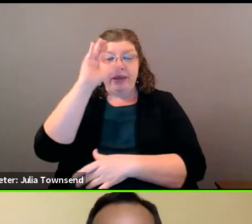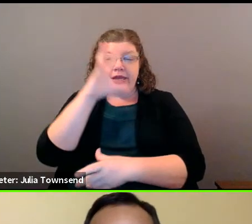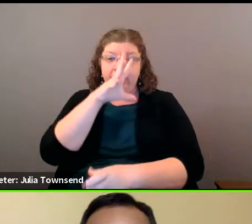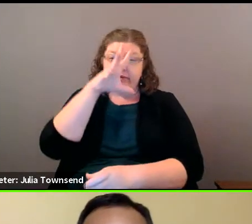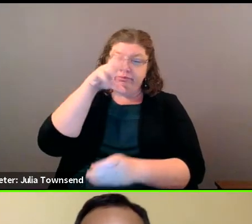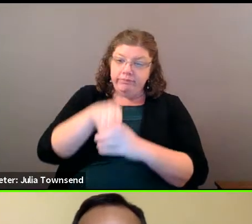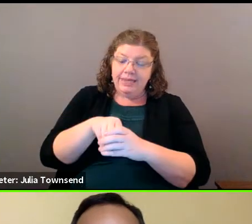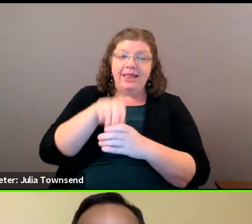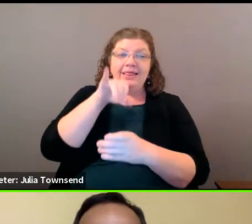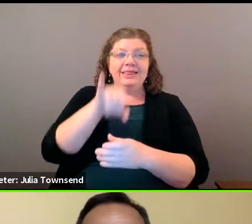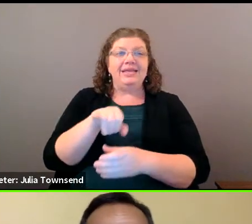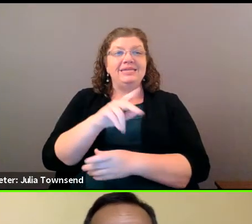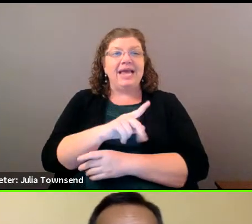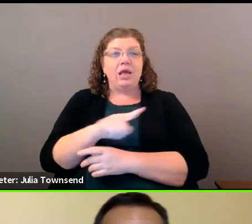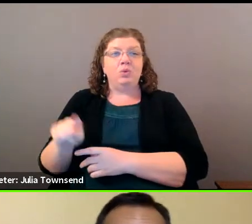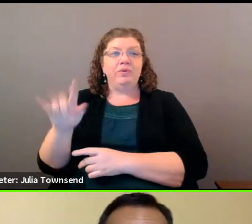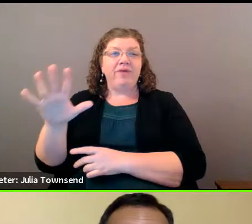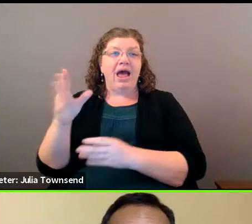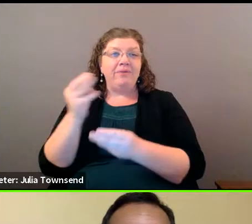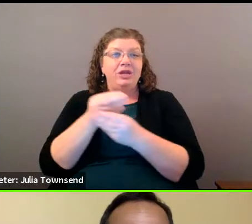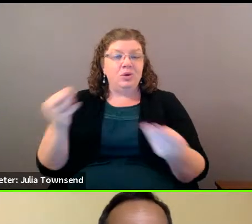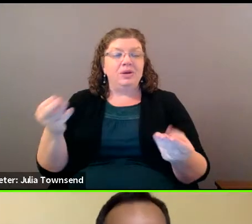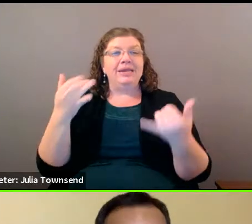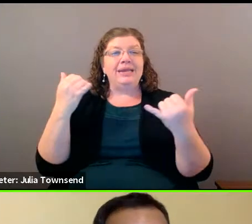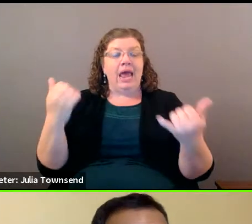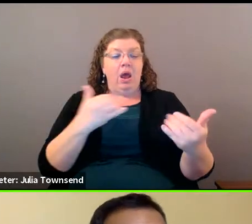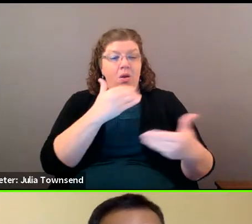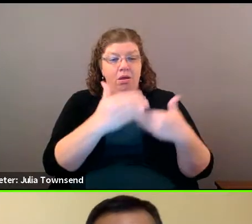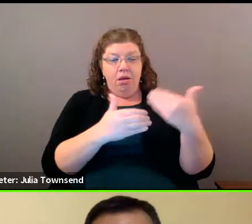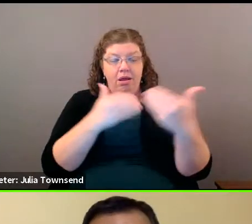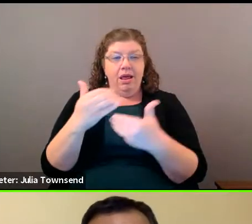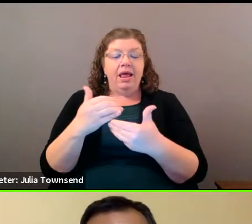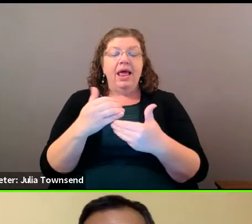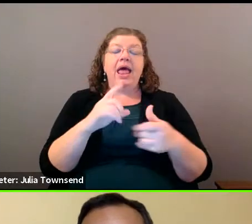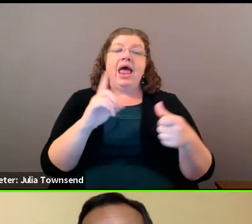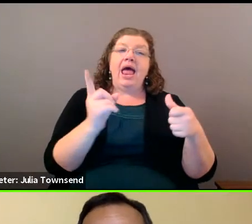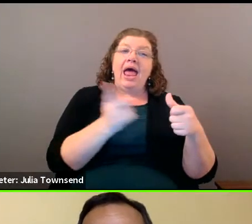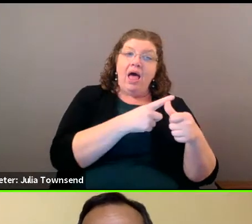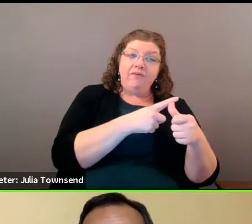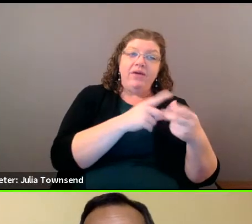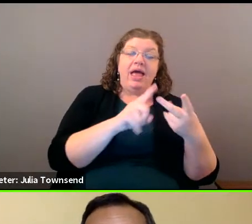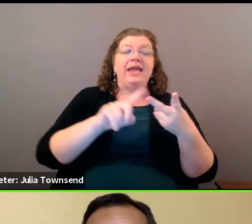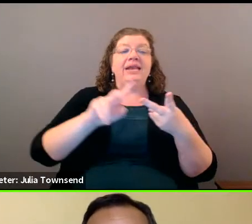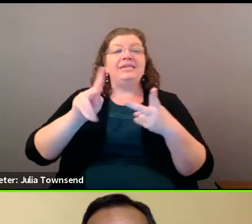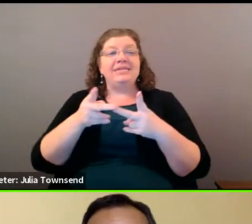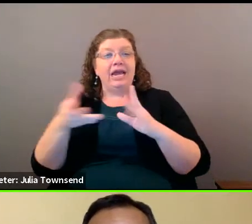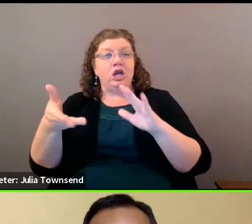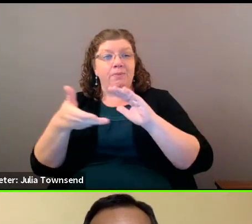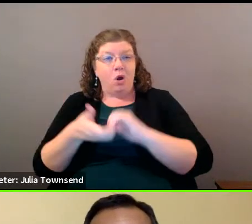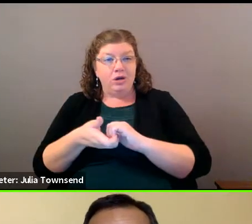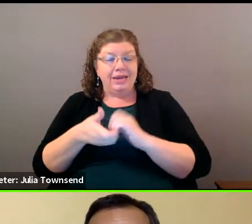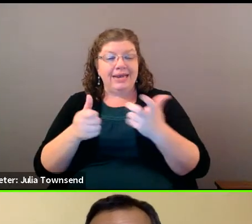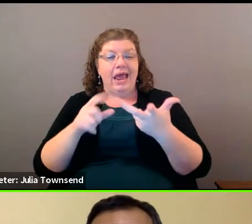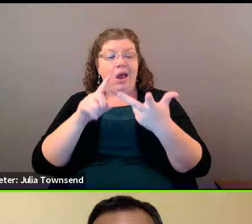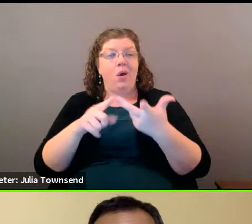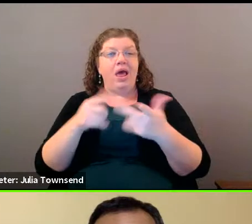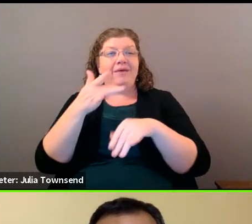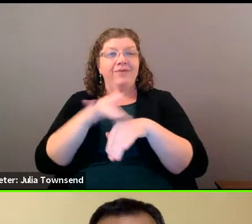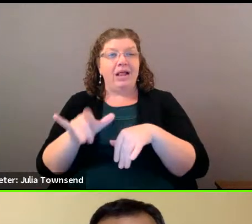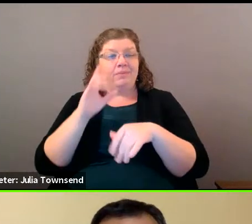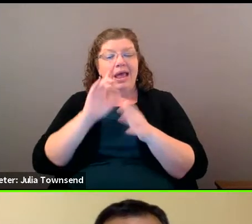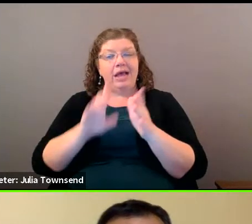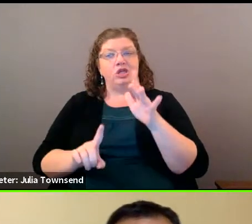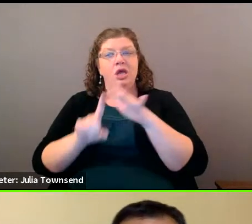K-5 materials that have now gone through an alpha and a beta partnership, and now finally are available as a version 1